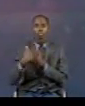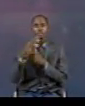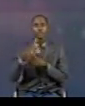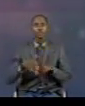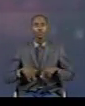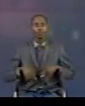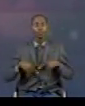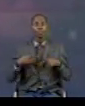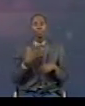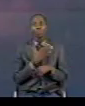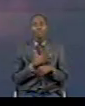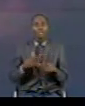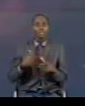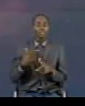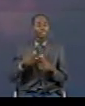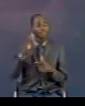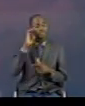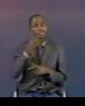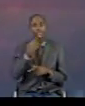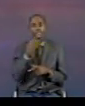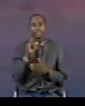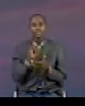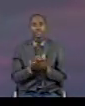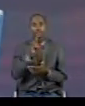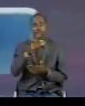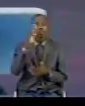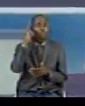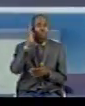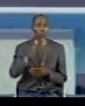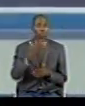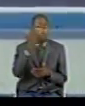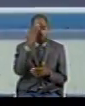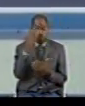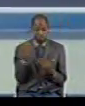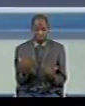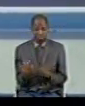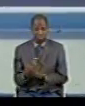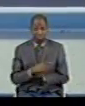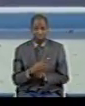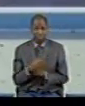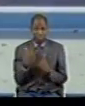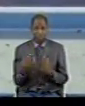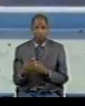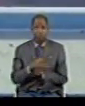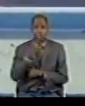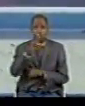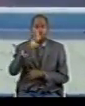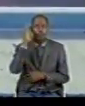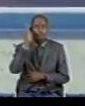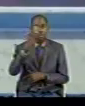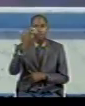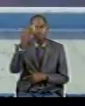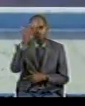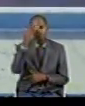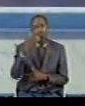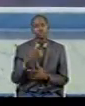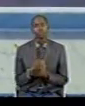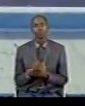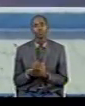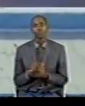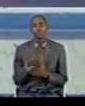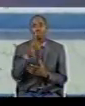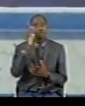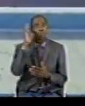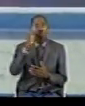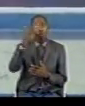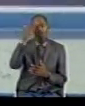he says, and ye shall know, today you will know. You will know the